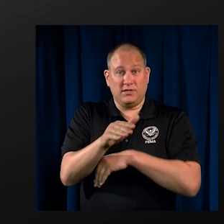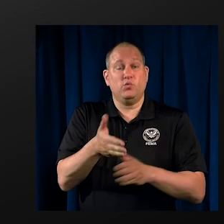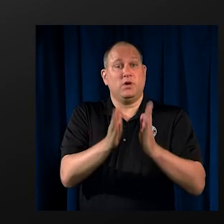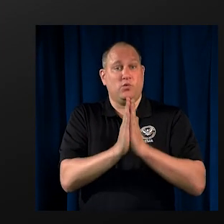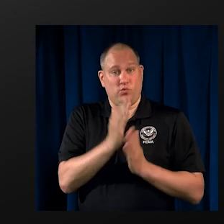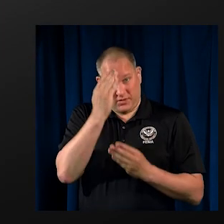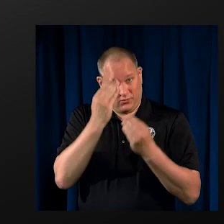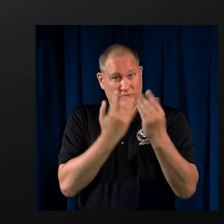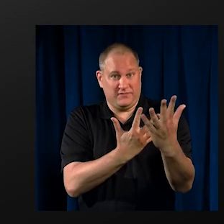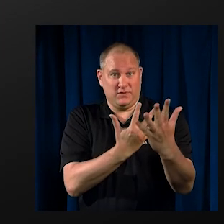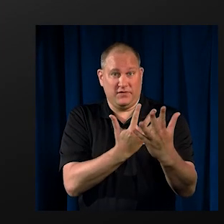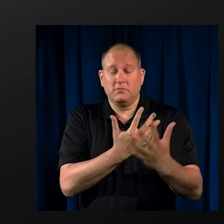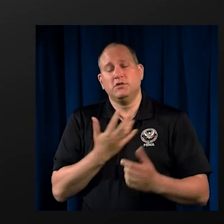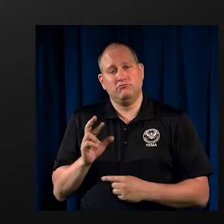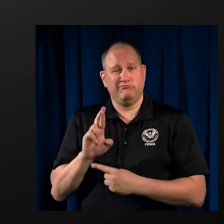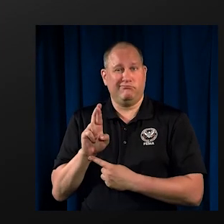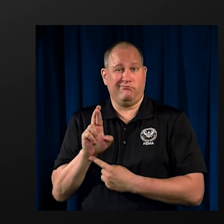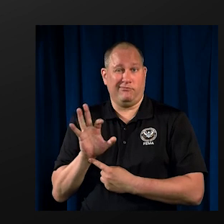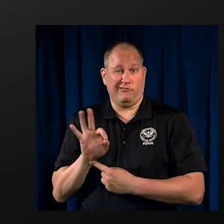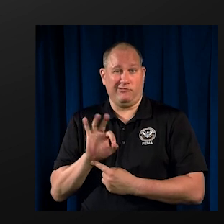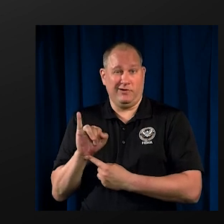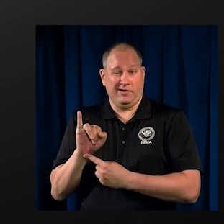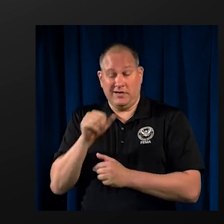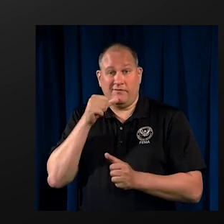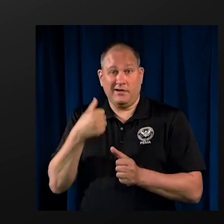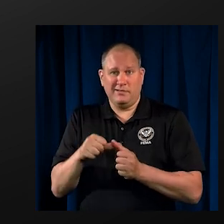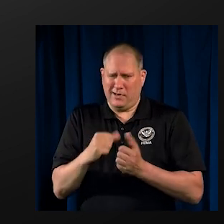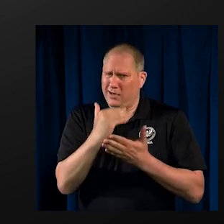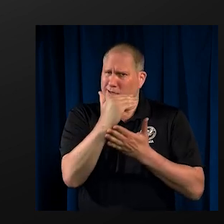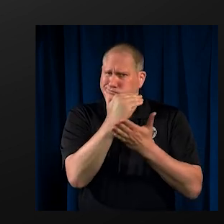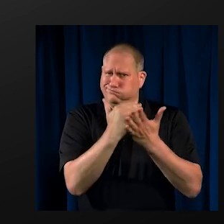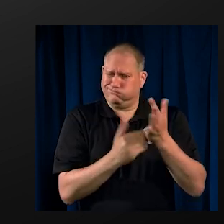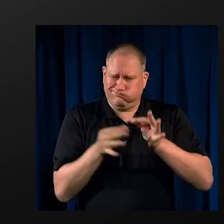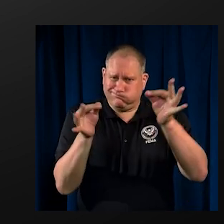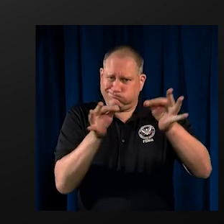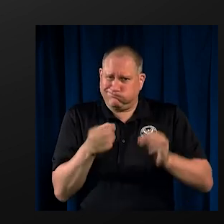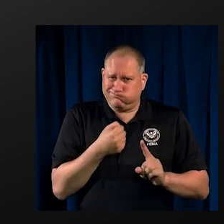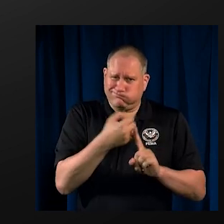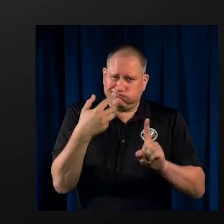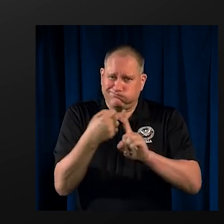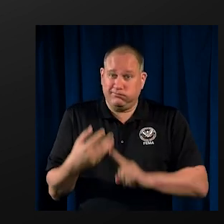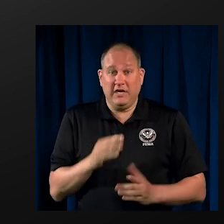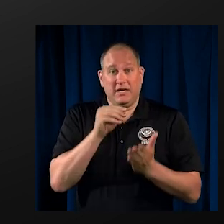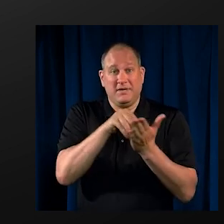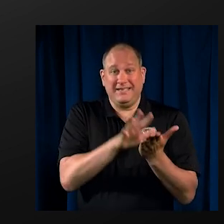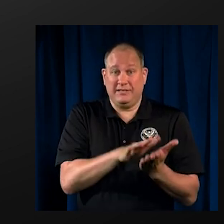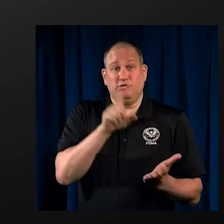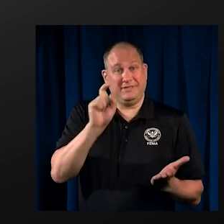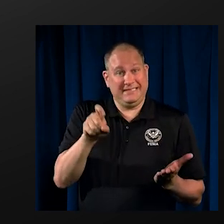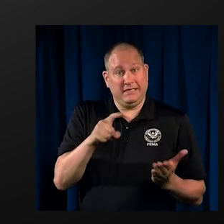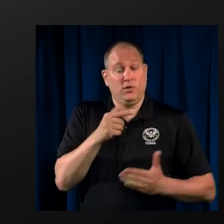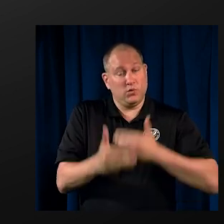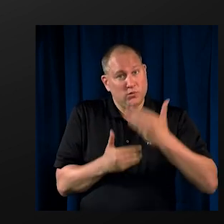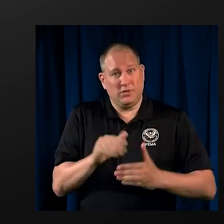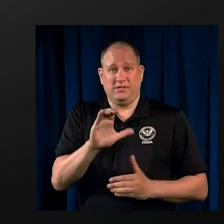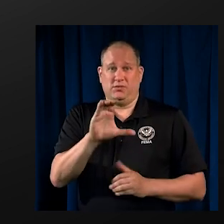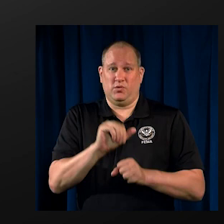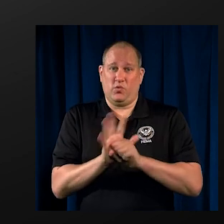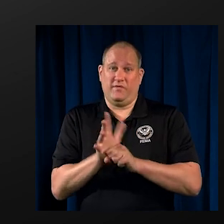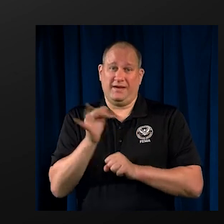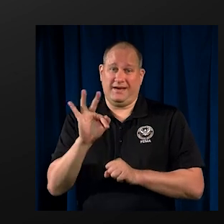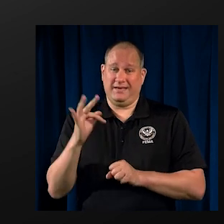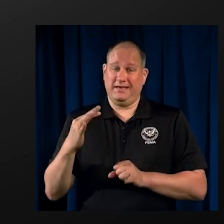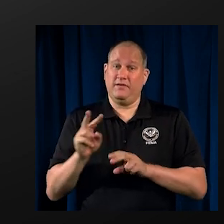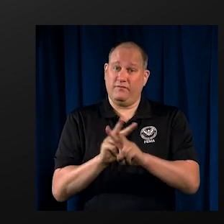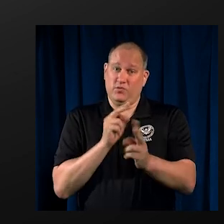will send you a request for information or RFI letter that will outline all of the documentation needed to process